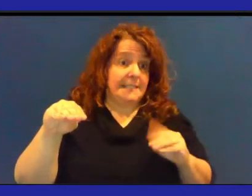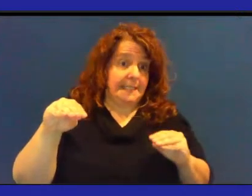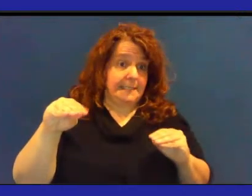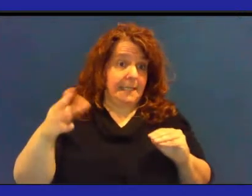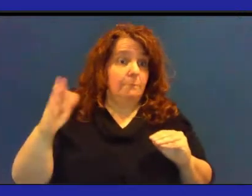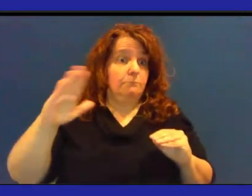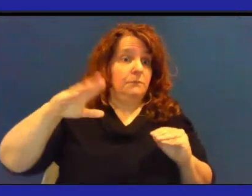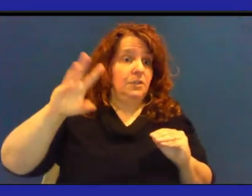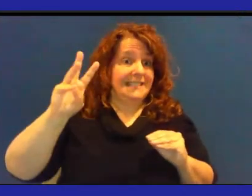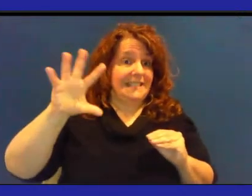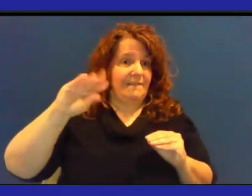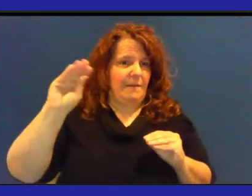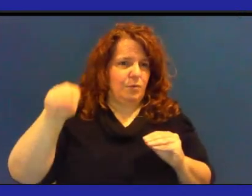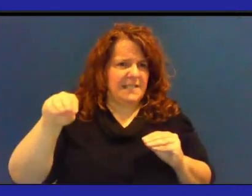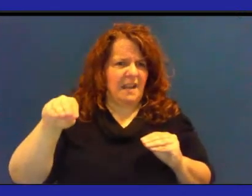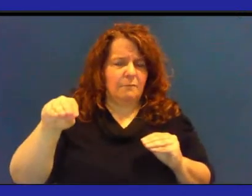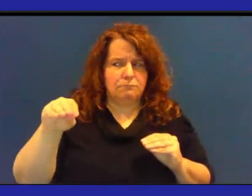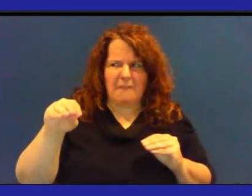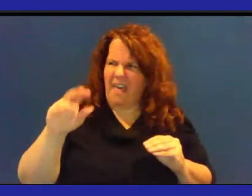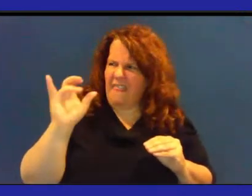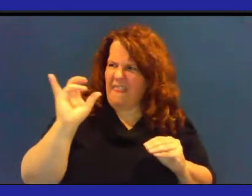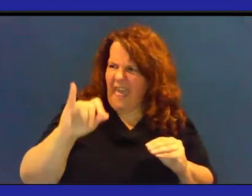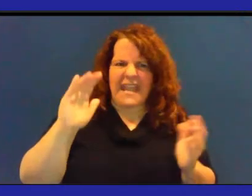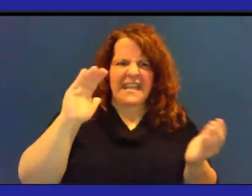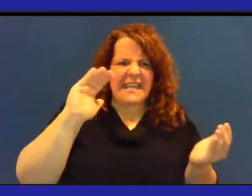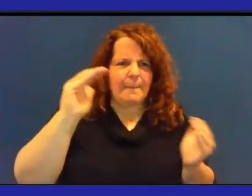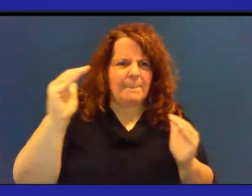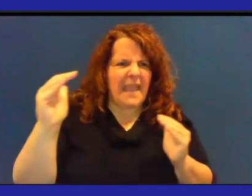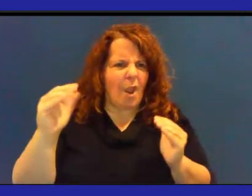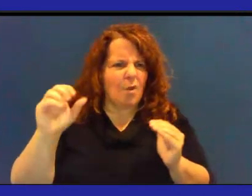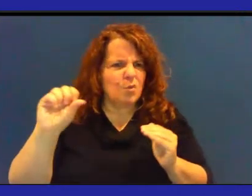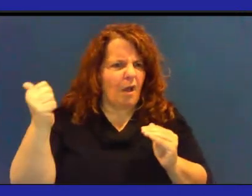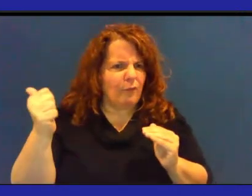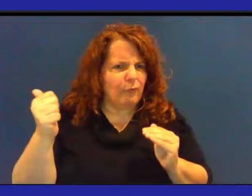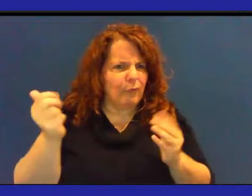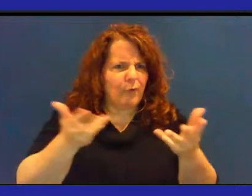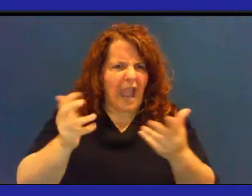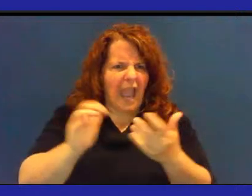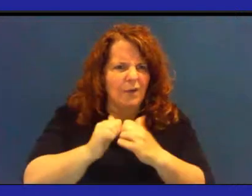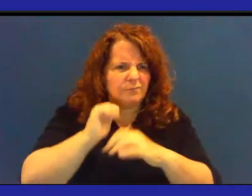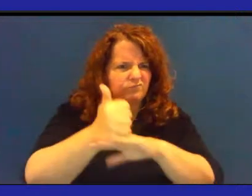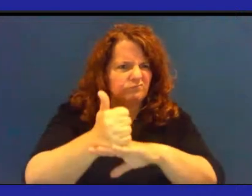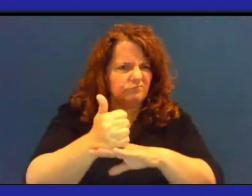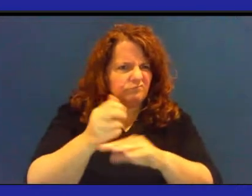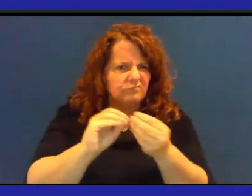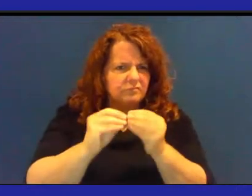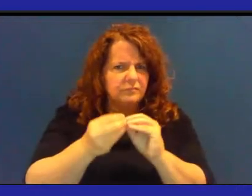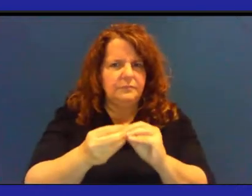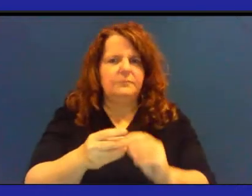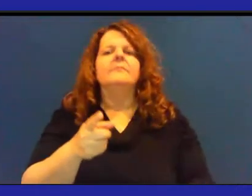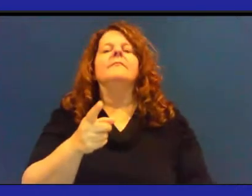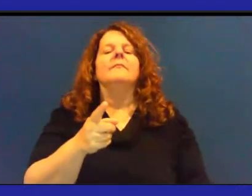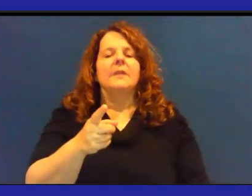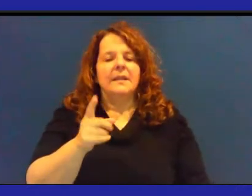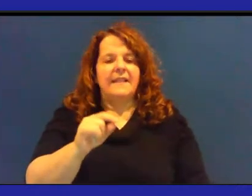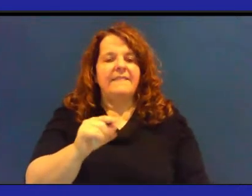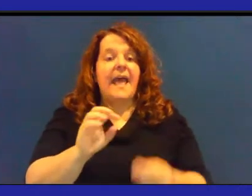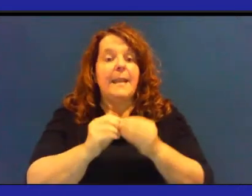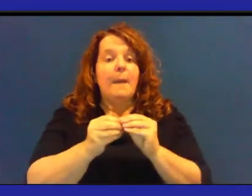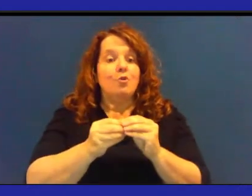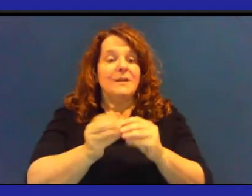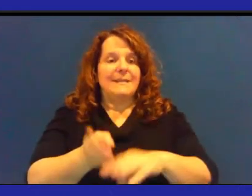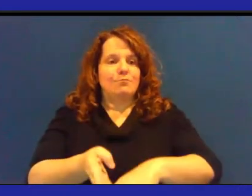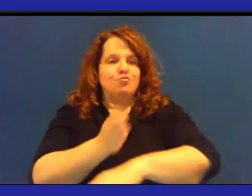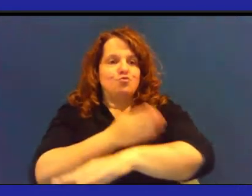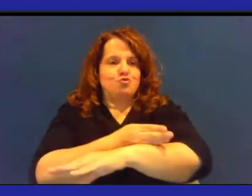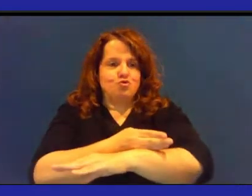65. What is that based on or driven by? And Yeah, I think truthfully it's driven by the improved performance that That